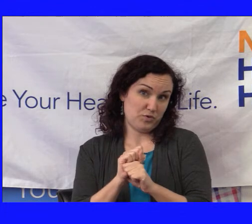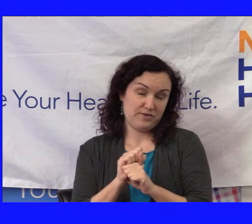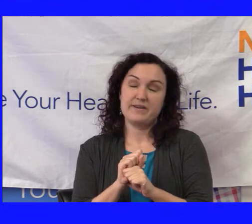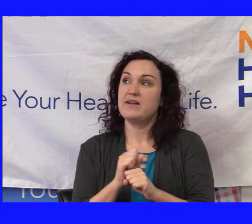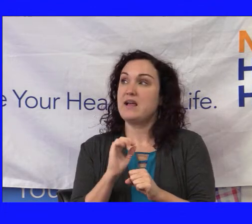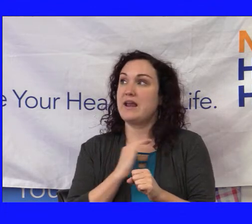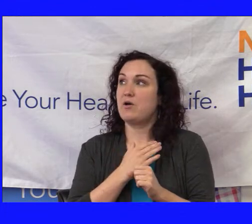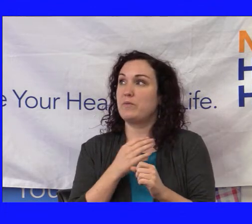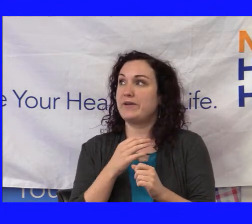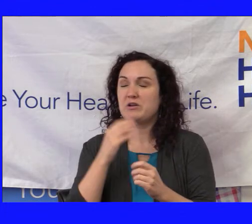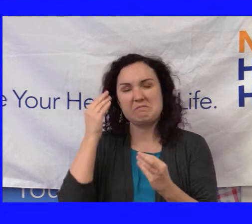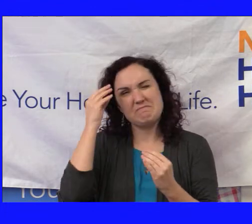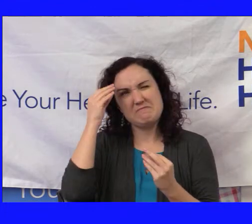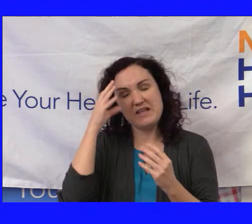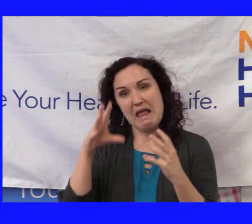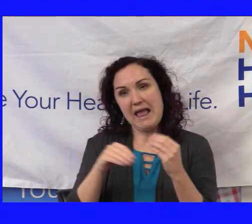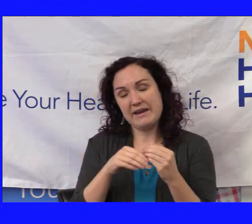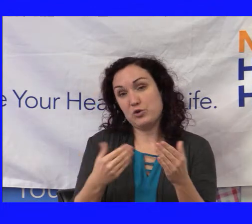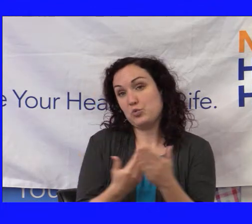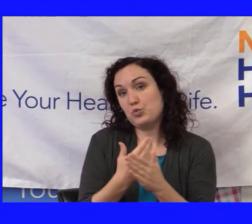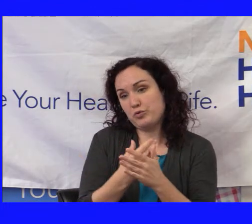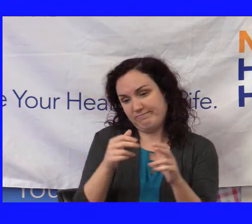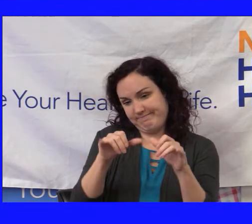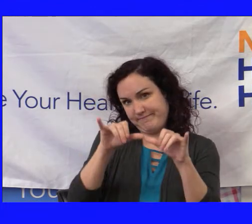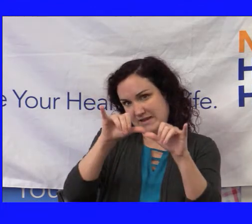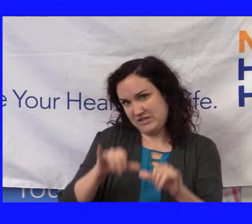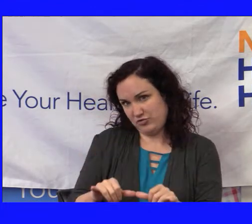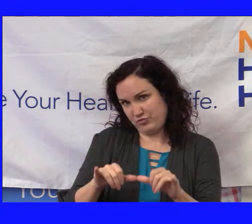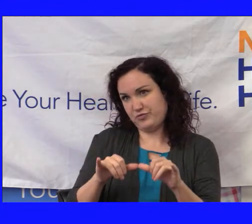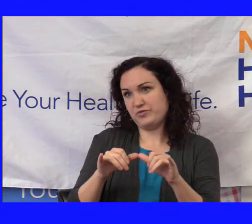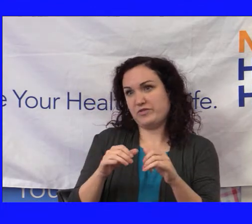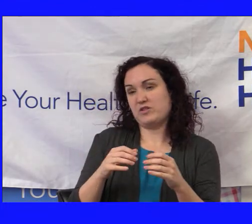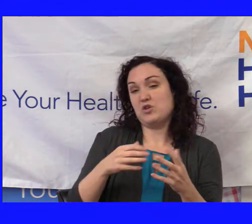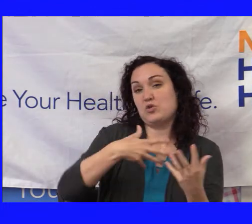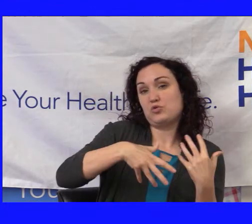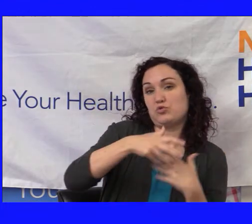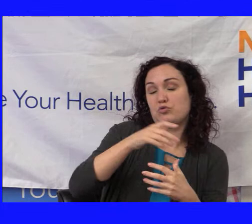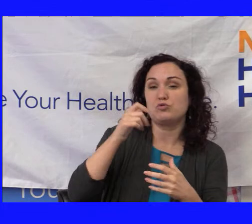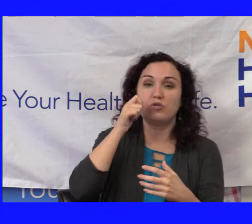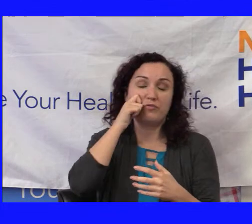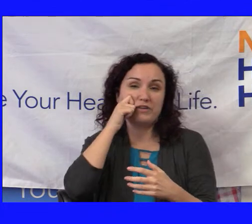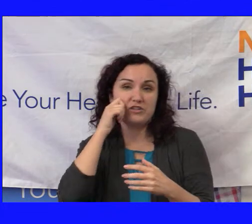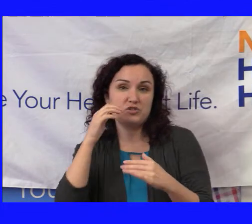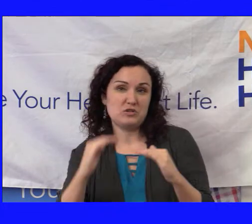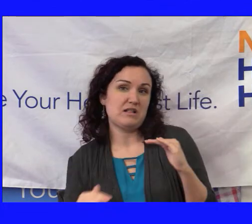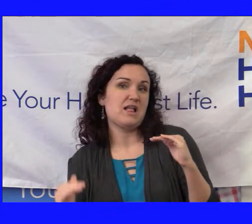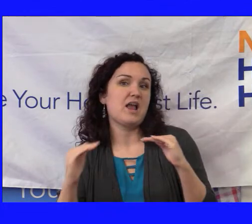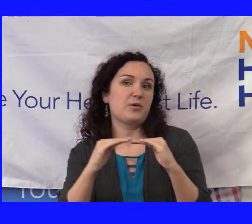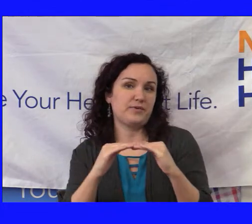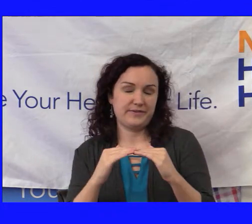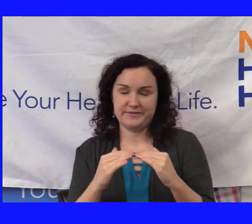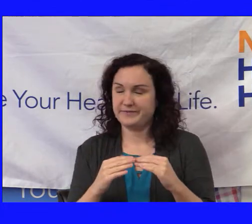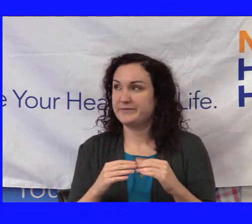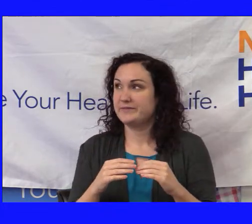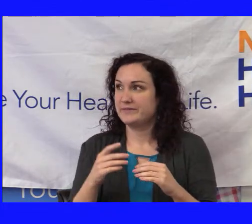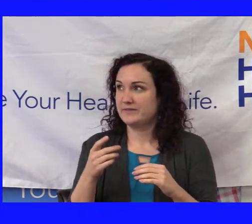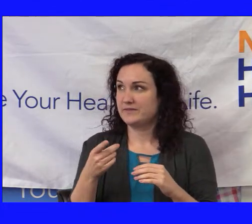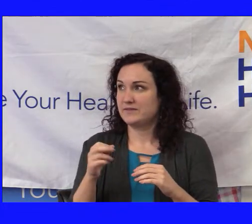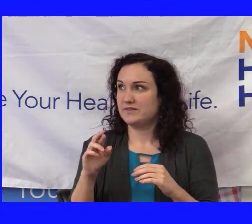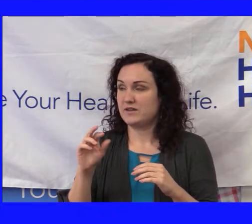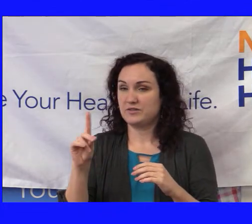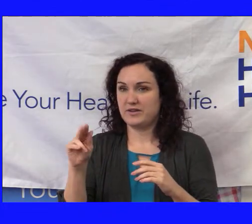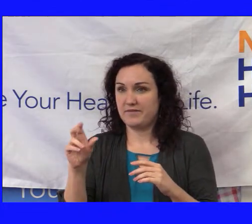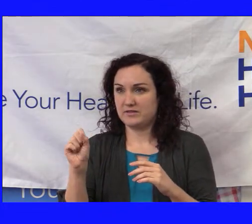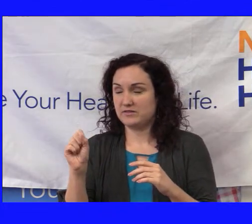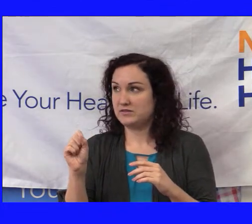considering adding new metrics to look at our social and racial equity base of our strategic pyramid. Matt